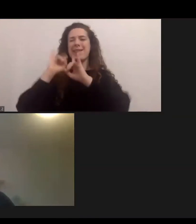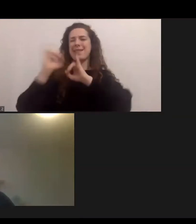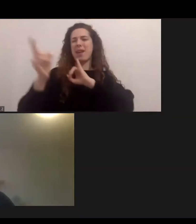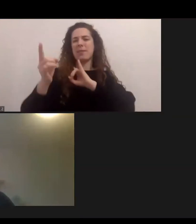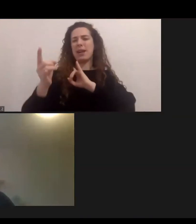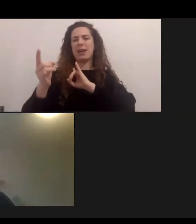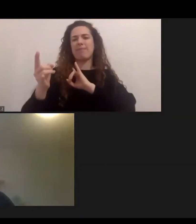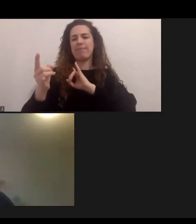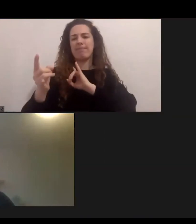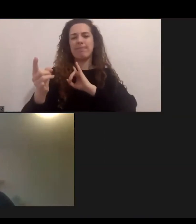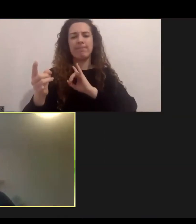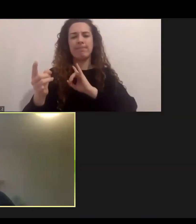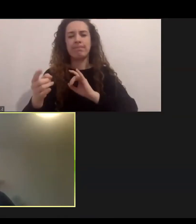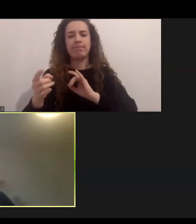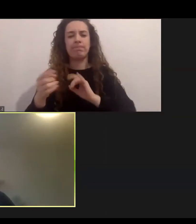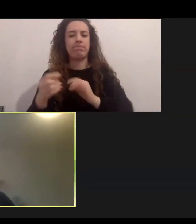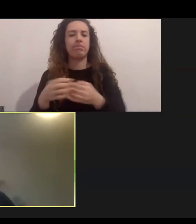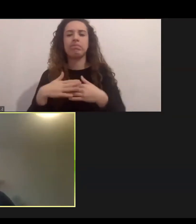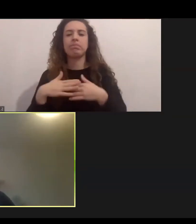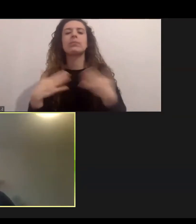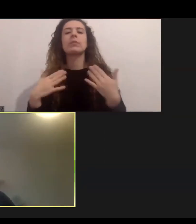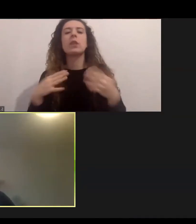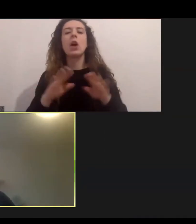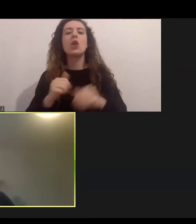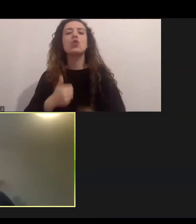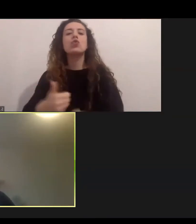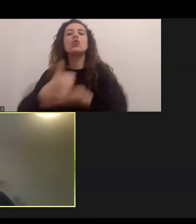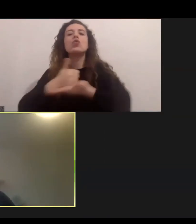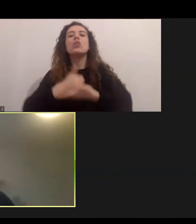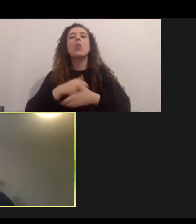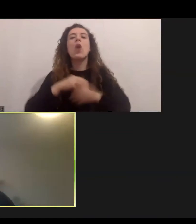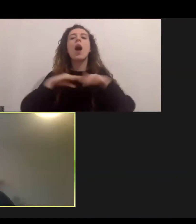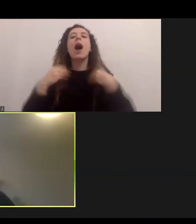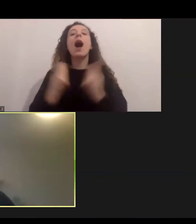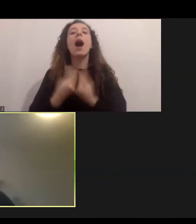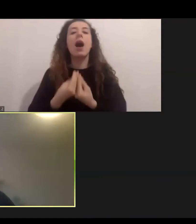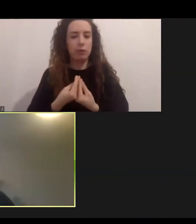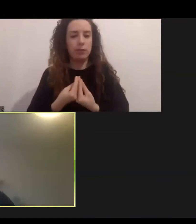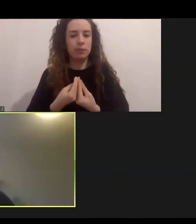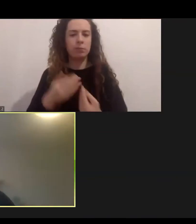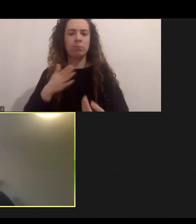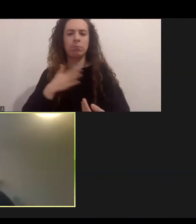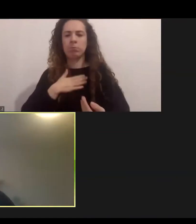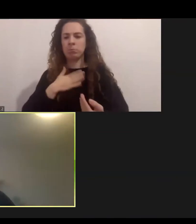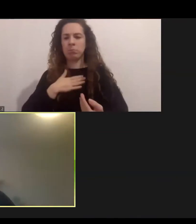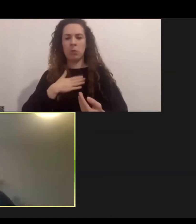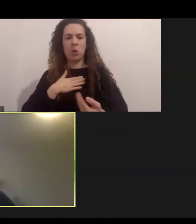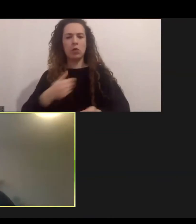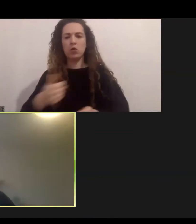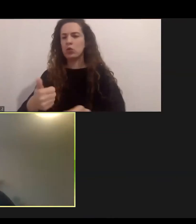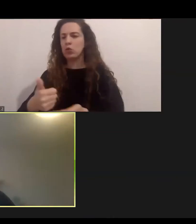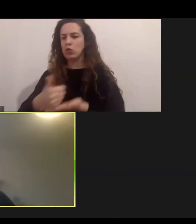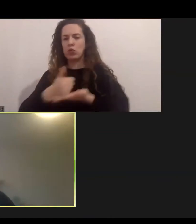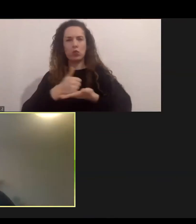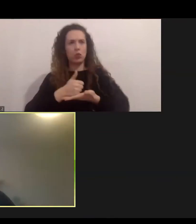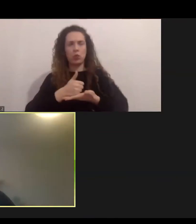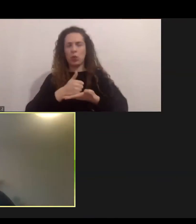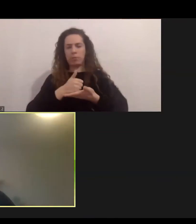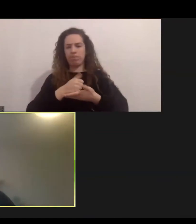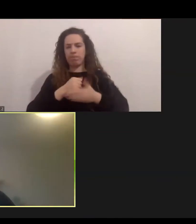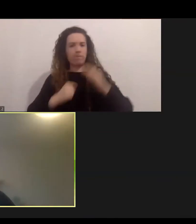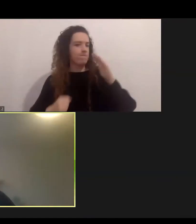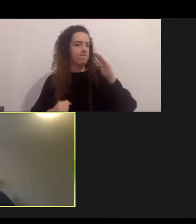You just put your mouse on the character, and it will pop up the